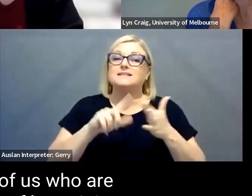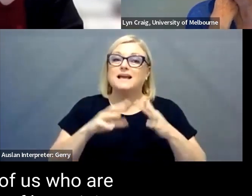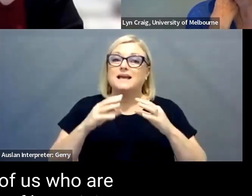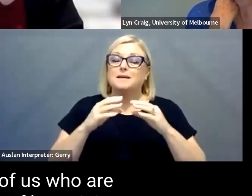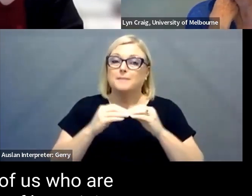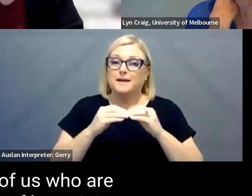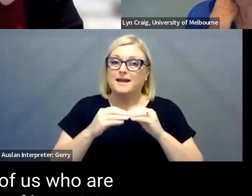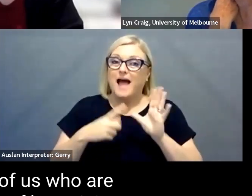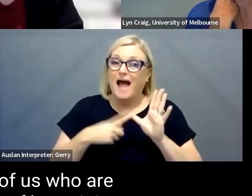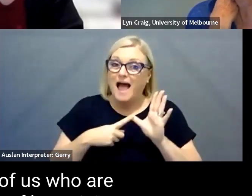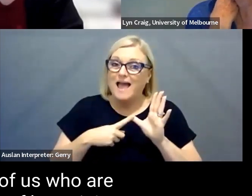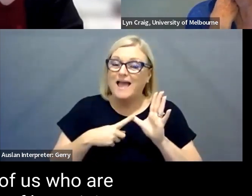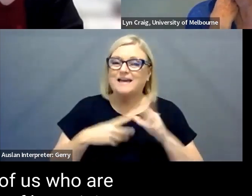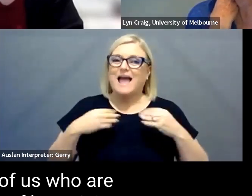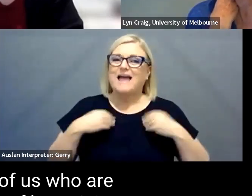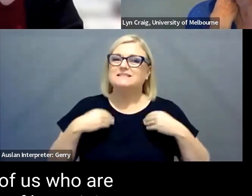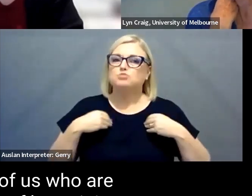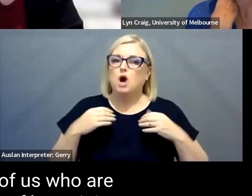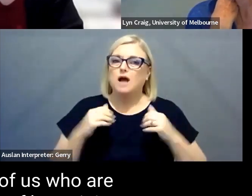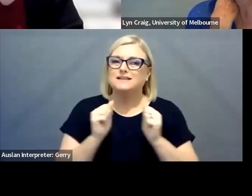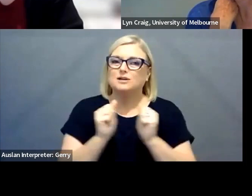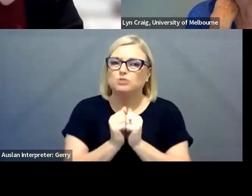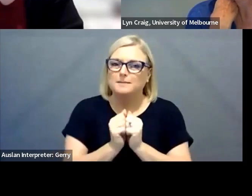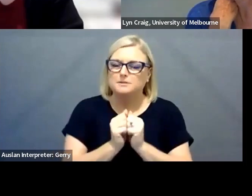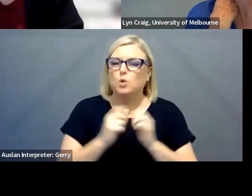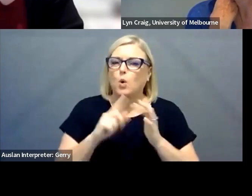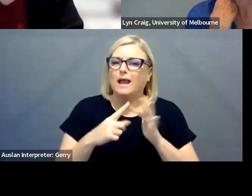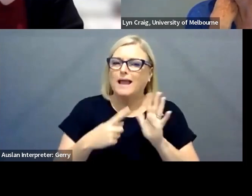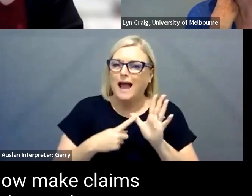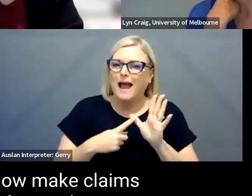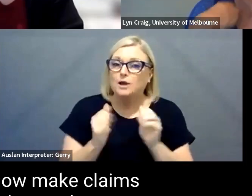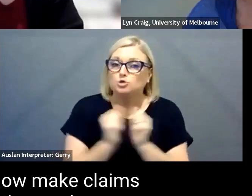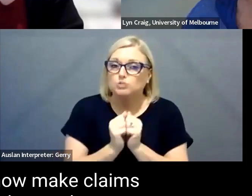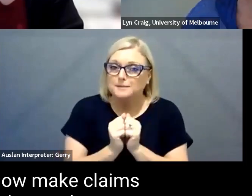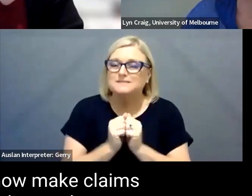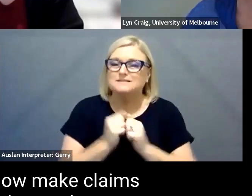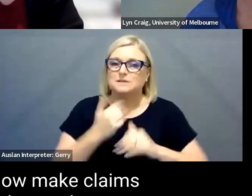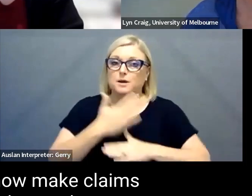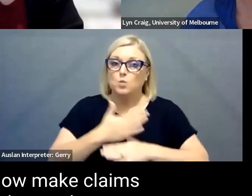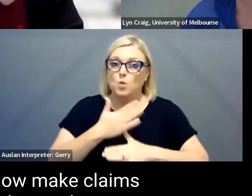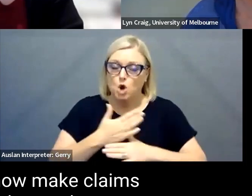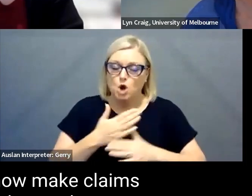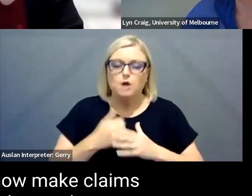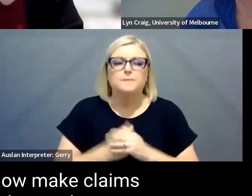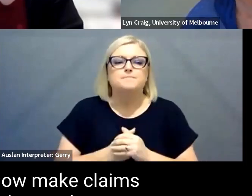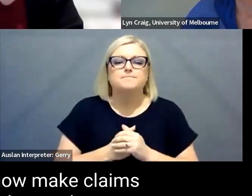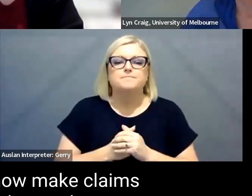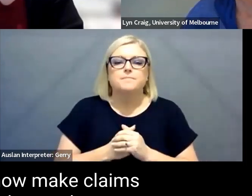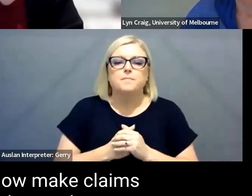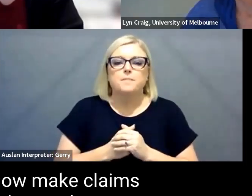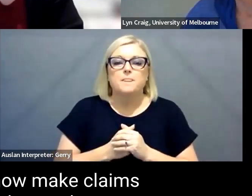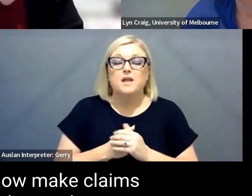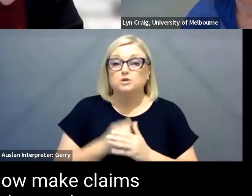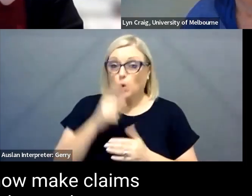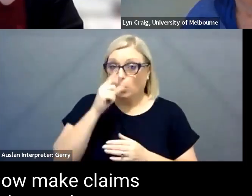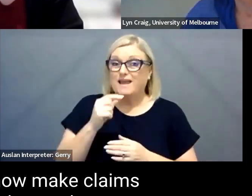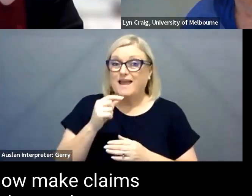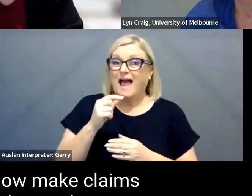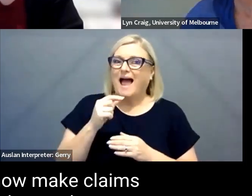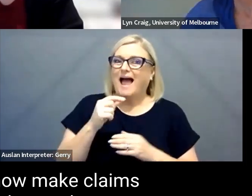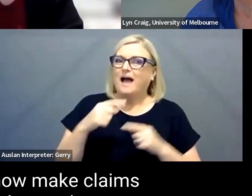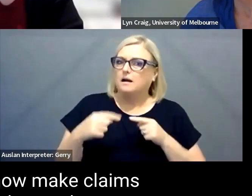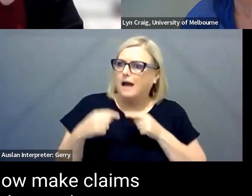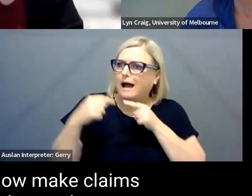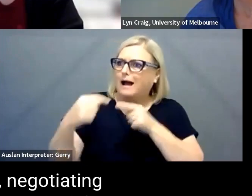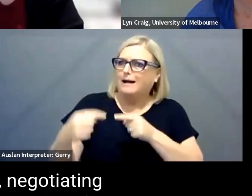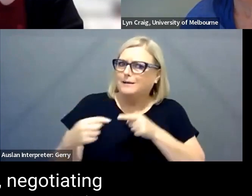So for those of us who are in the business of bargaining, we can start to now make claims to address the